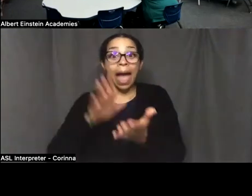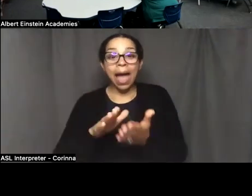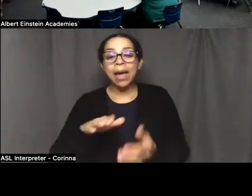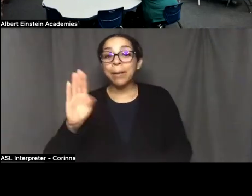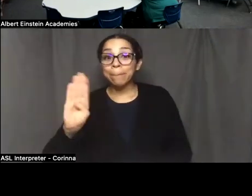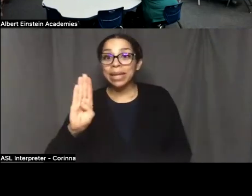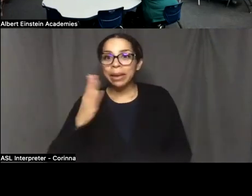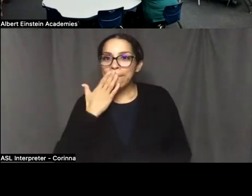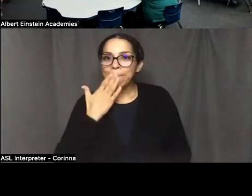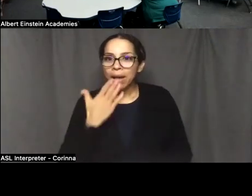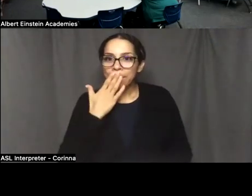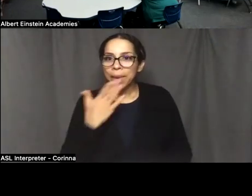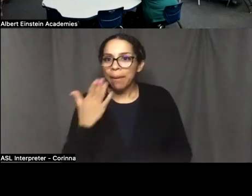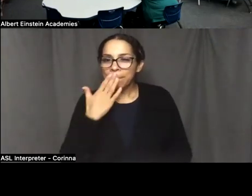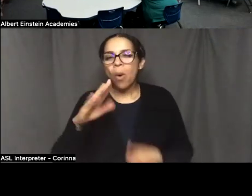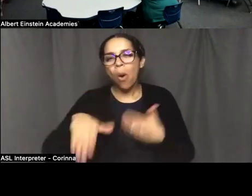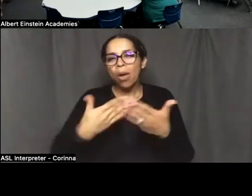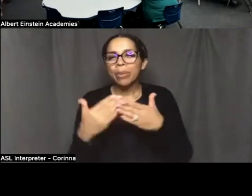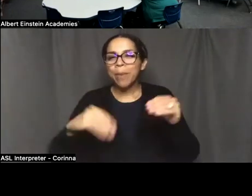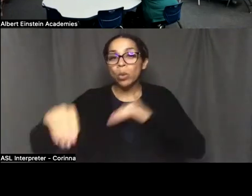you all the emotions that go with the sounds for it.